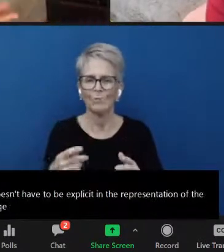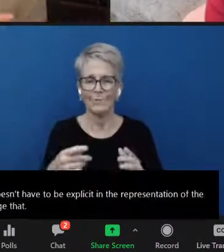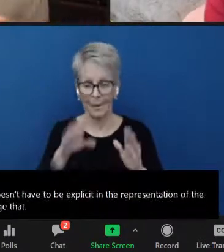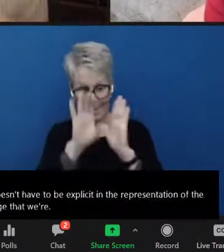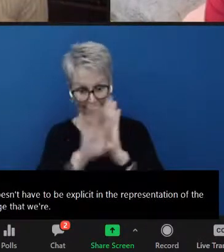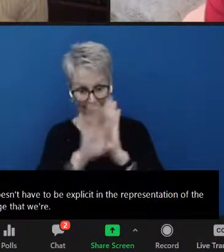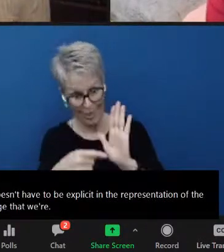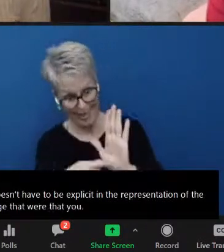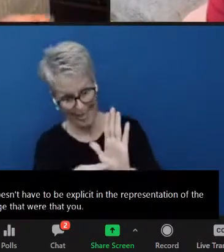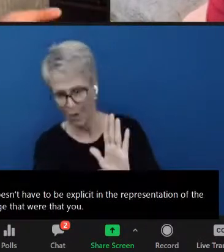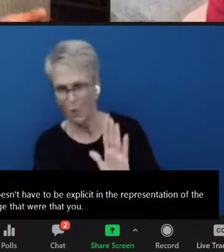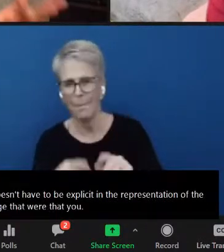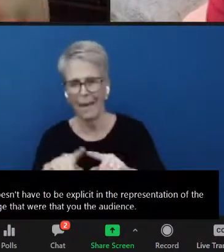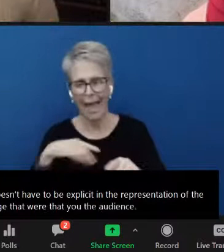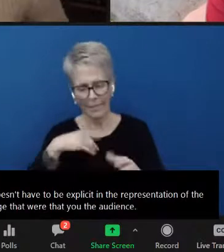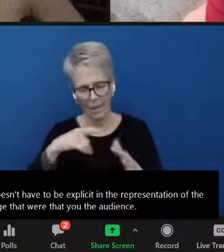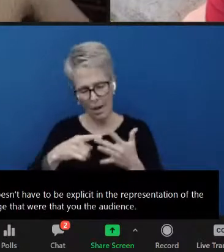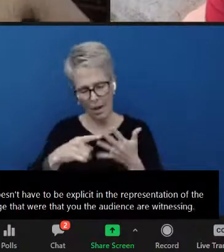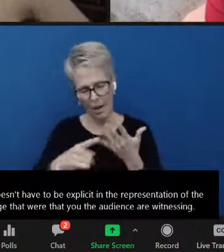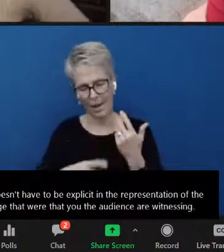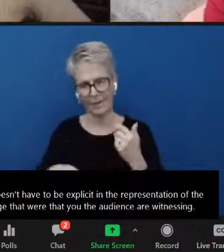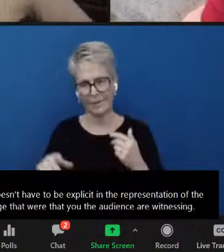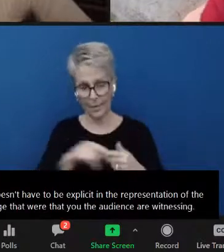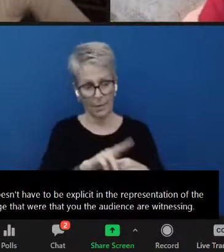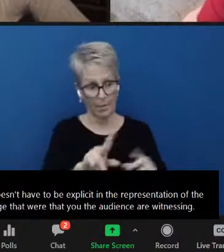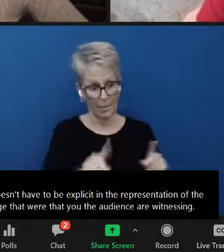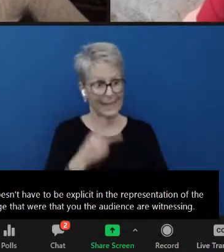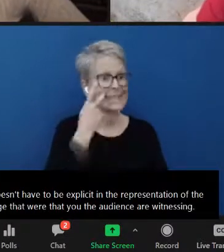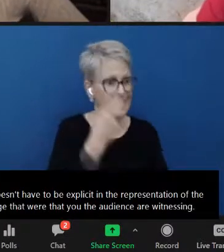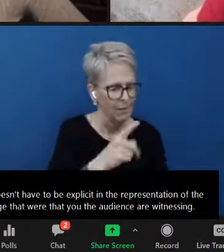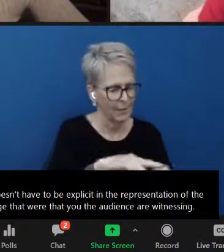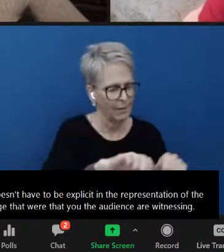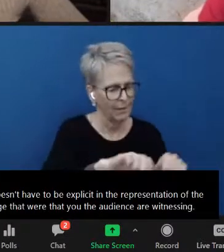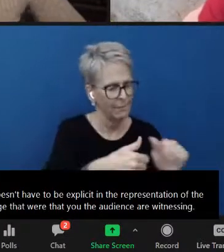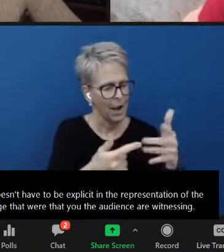that you, the audience, are witnessing.